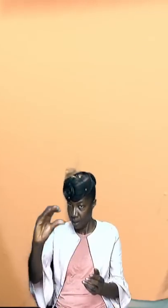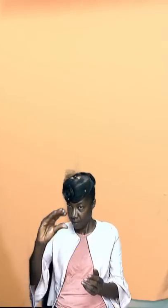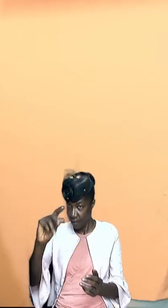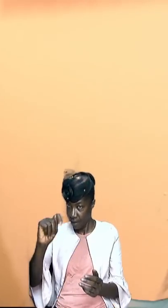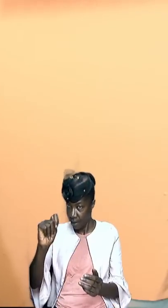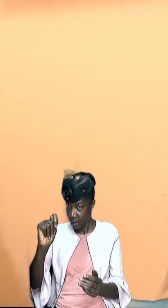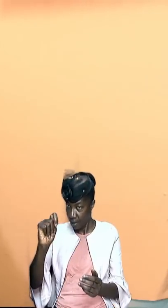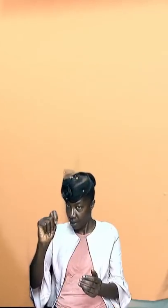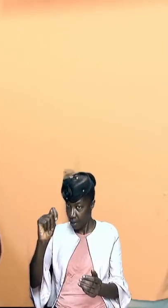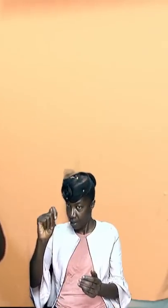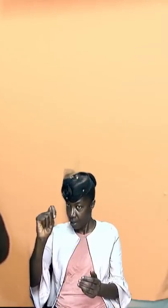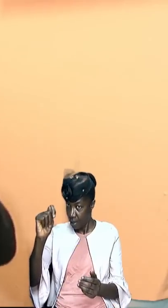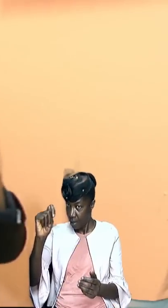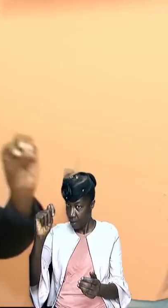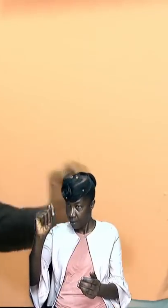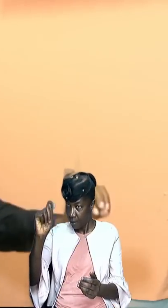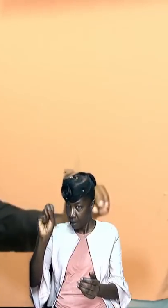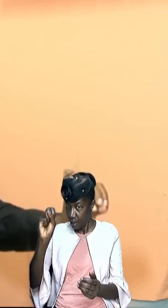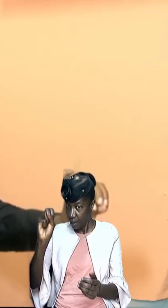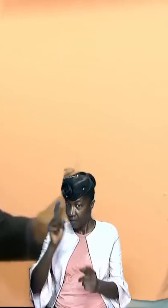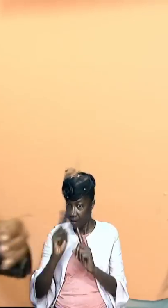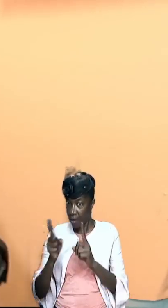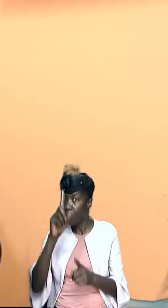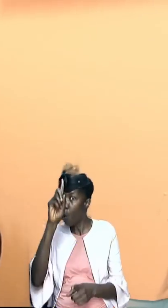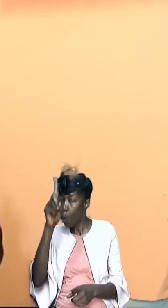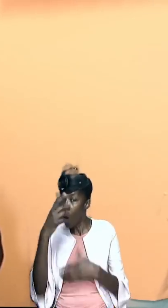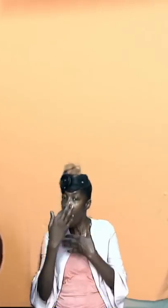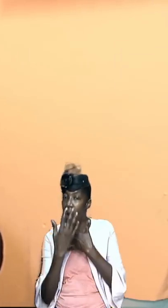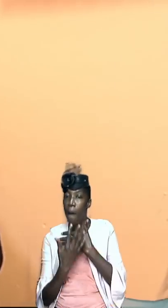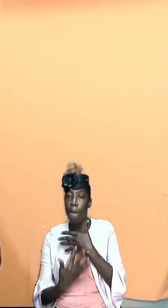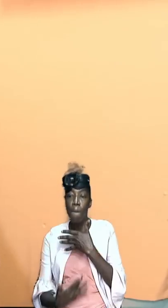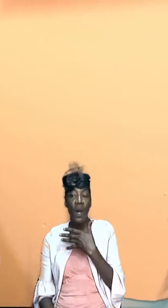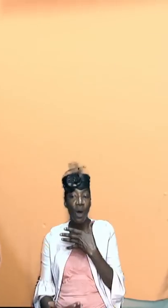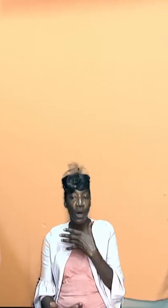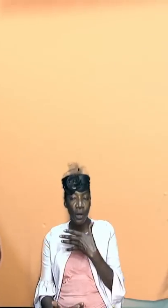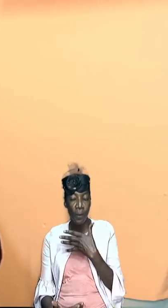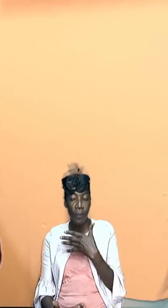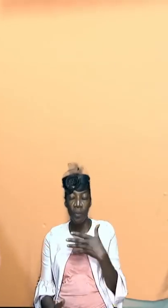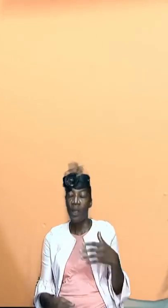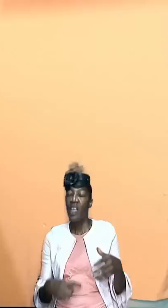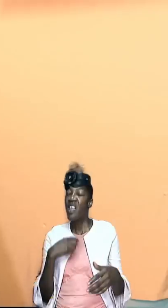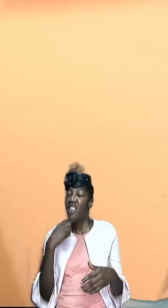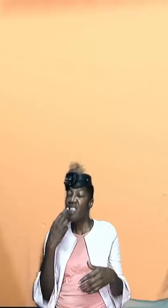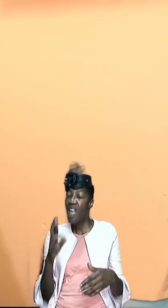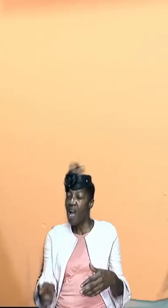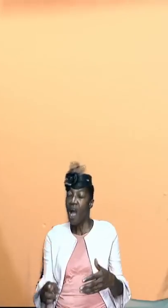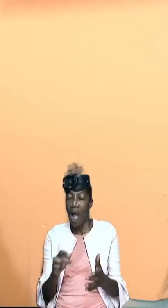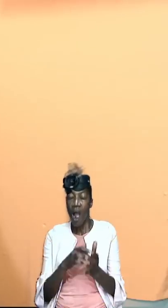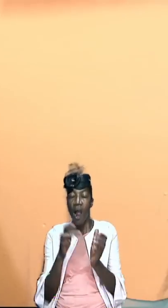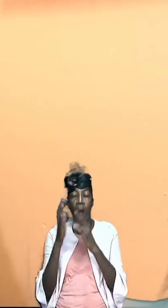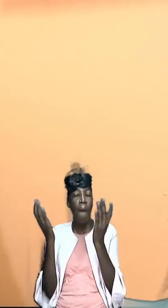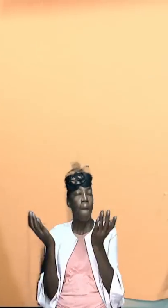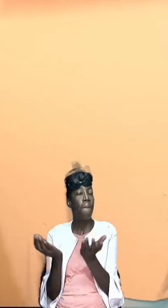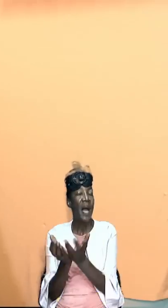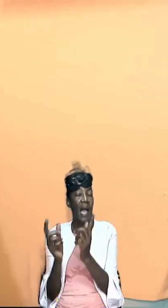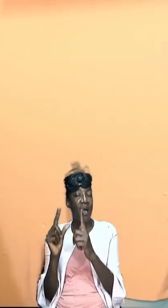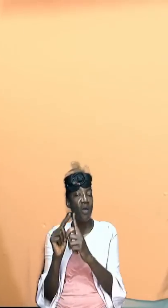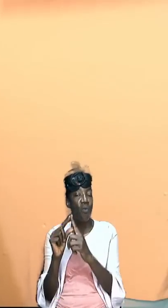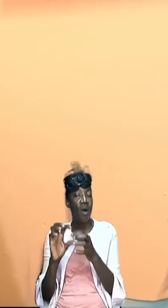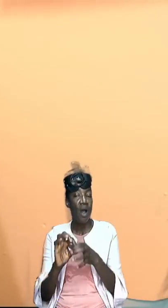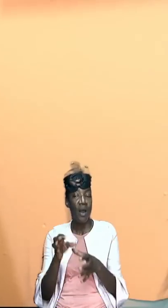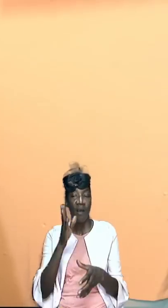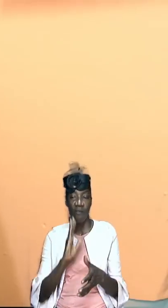are facts that we cannot and must not brush aside, because they are scriptures, they are the Word of